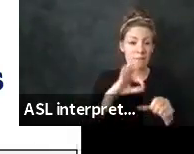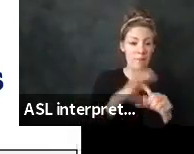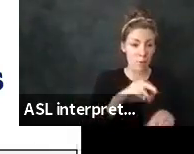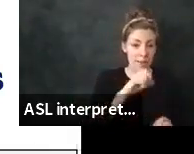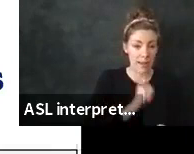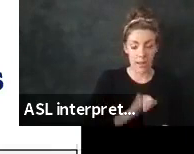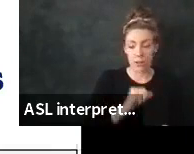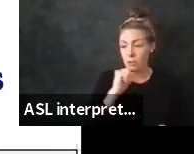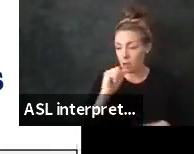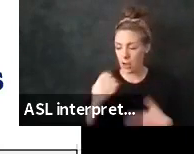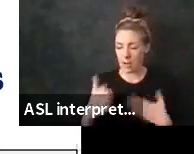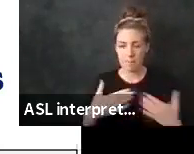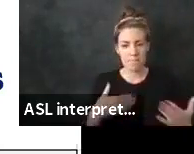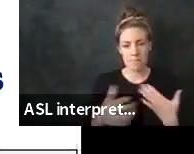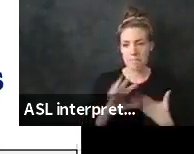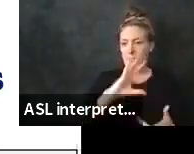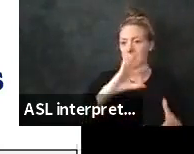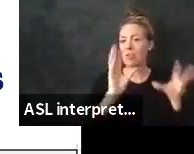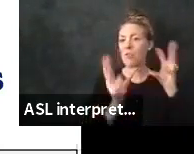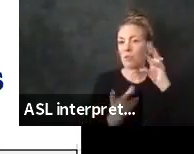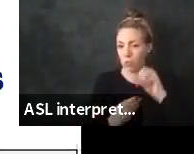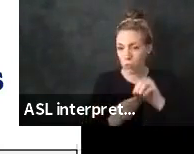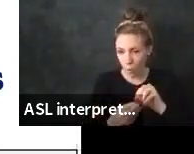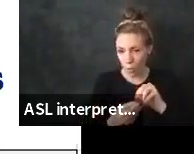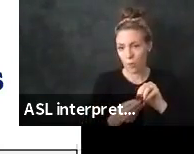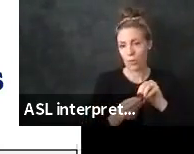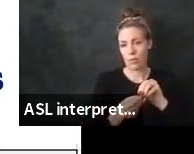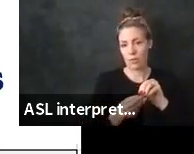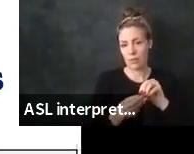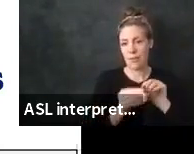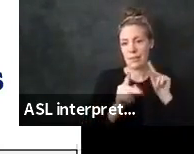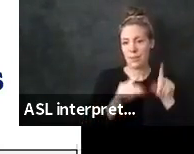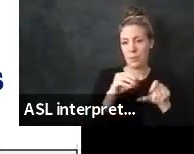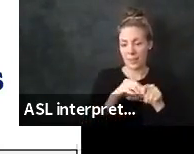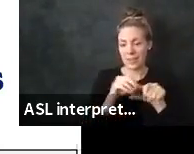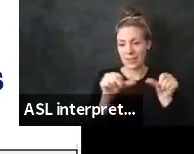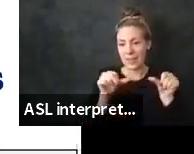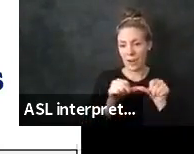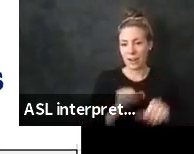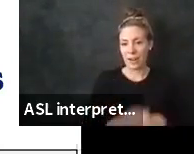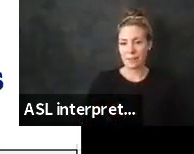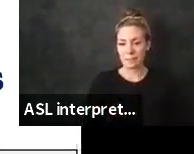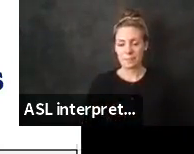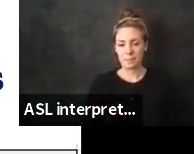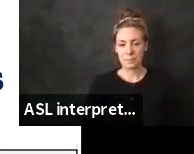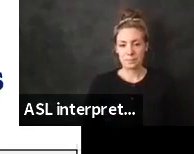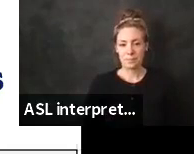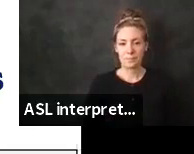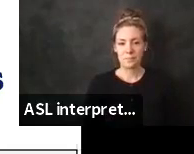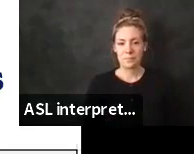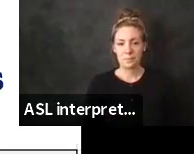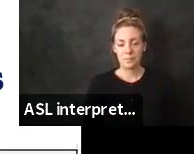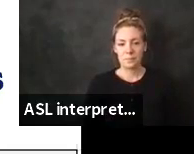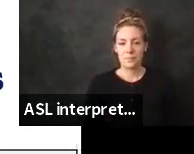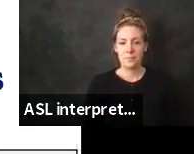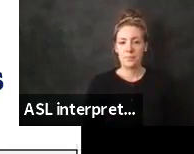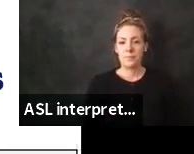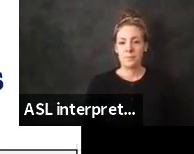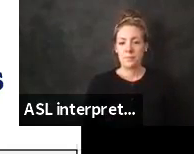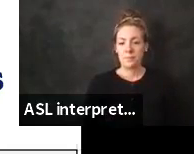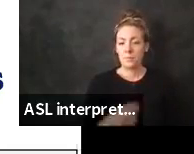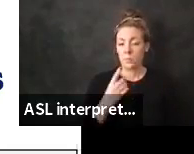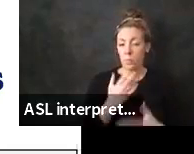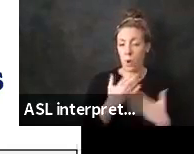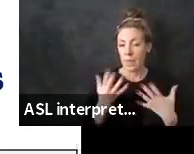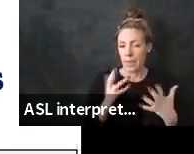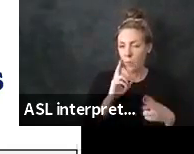not. So that those total breathing people in the county. One thing I need to mention when